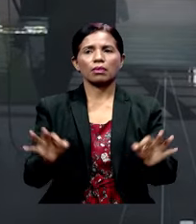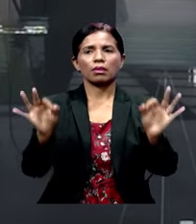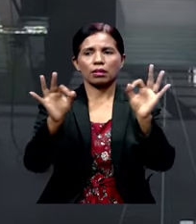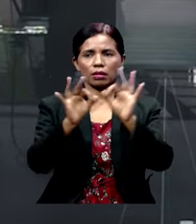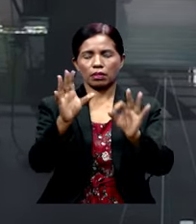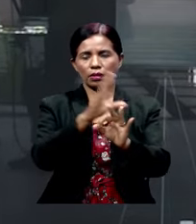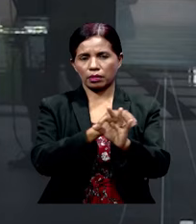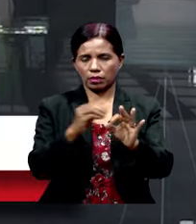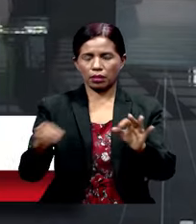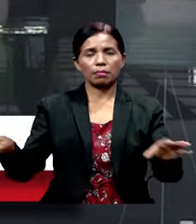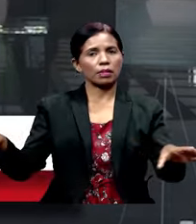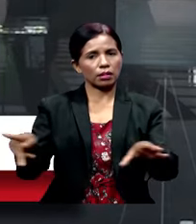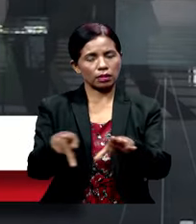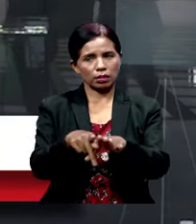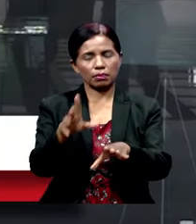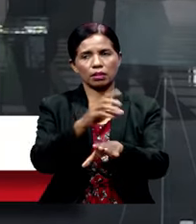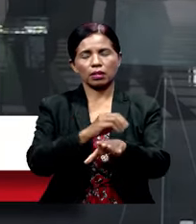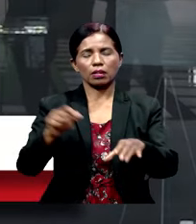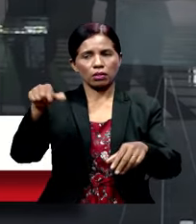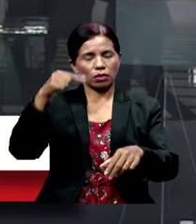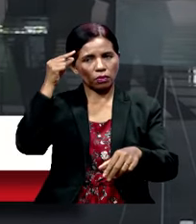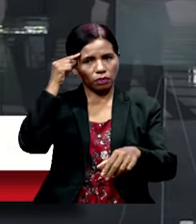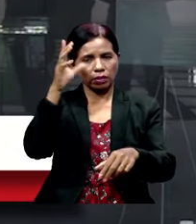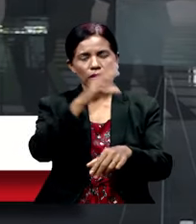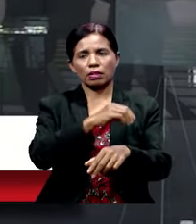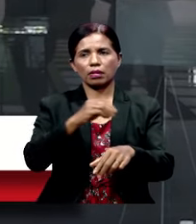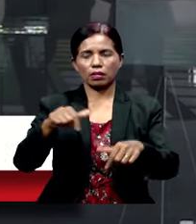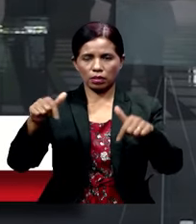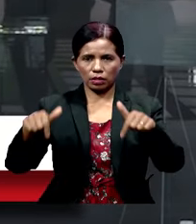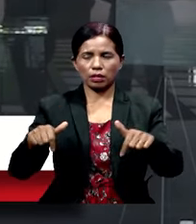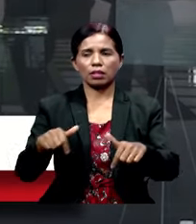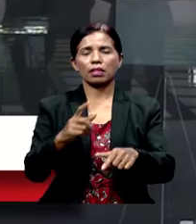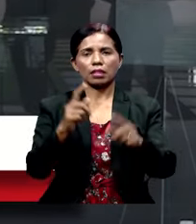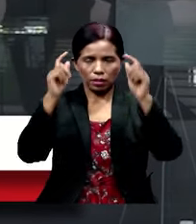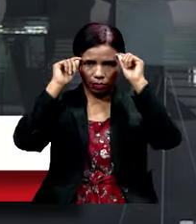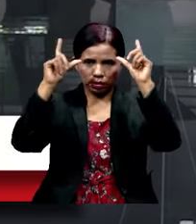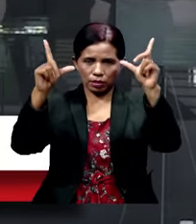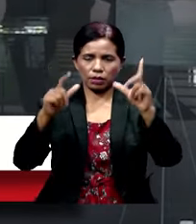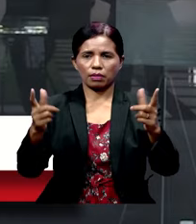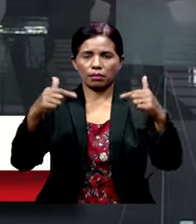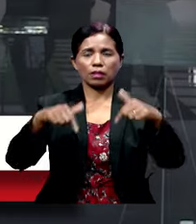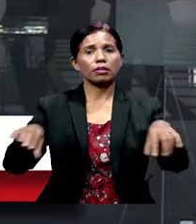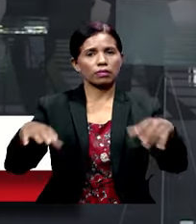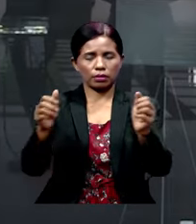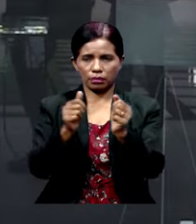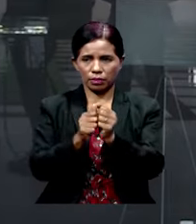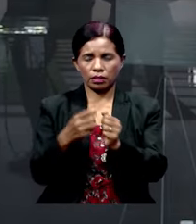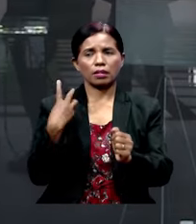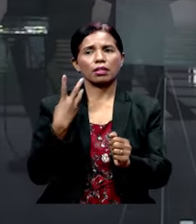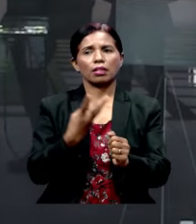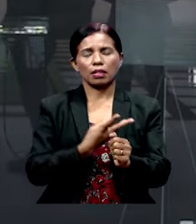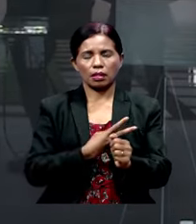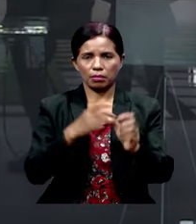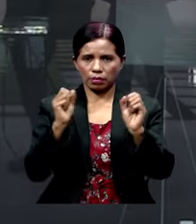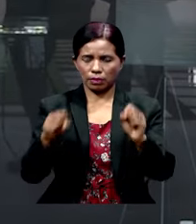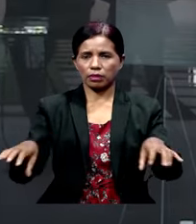strategic partnership between the government of the Northern Territory and, of course, Timor-Leste. We are very close